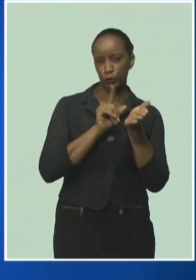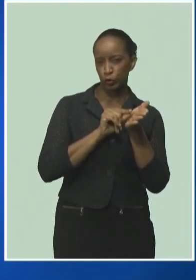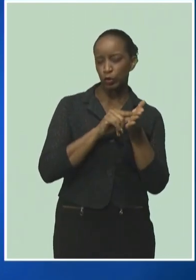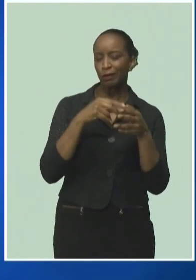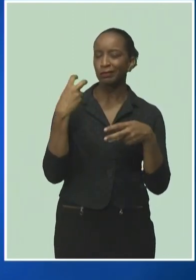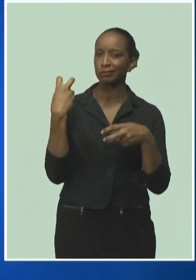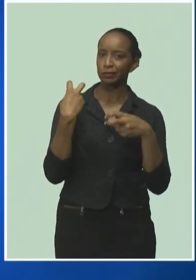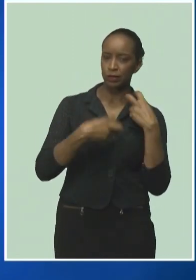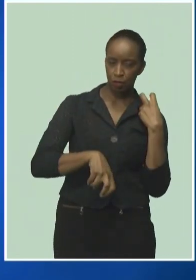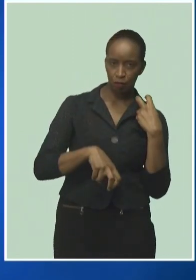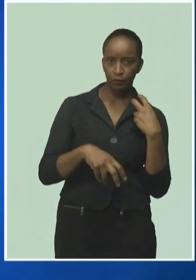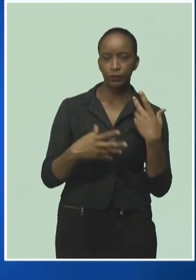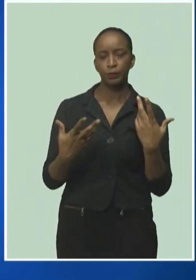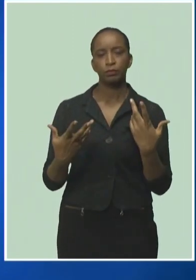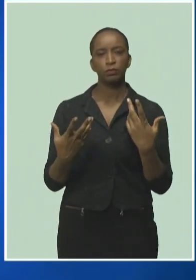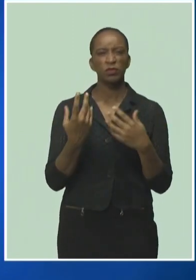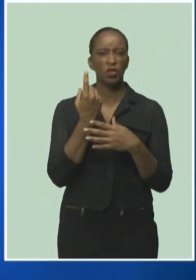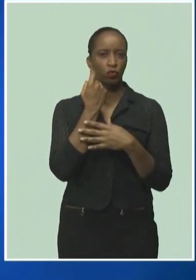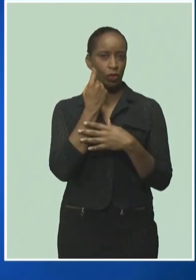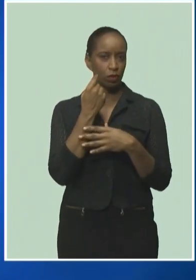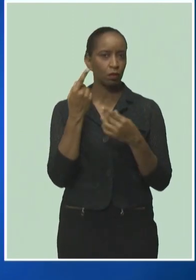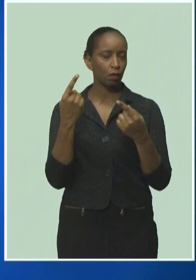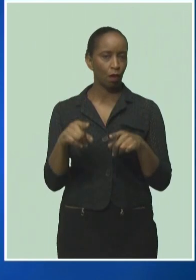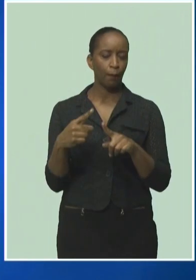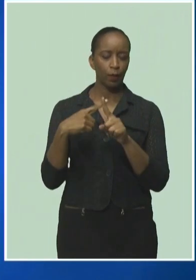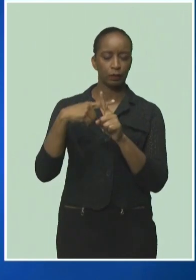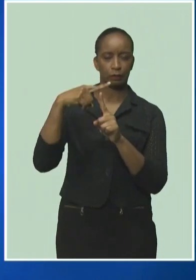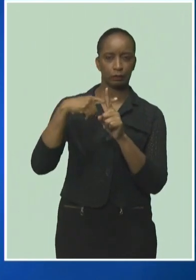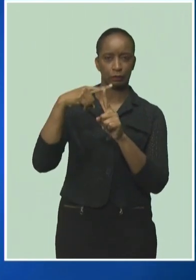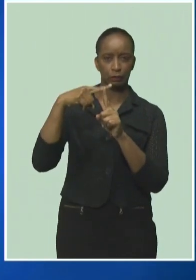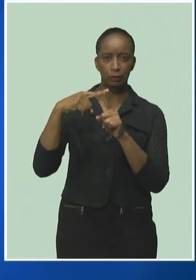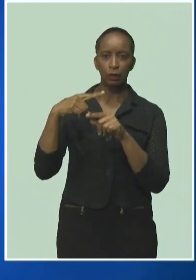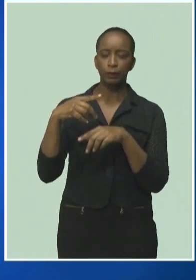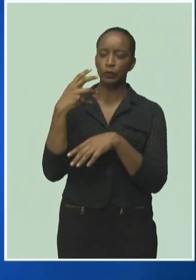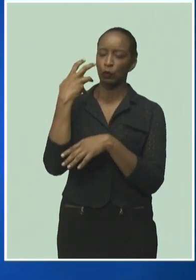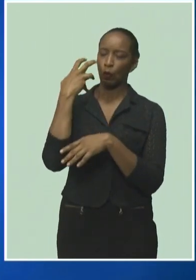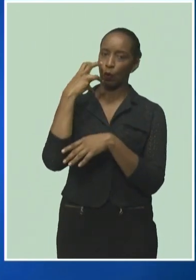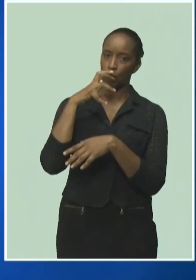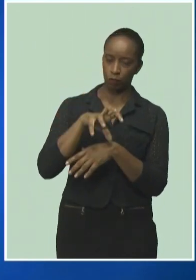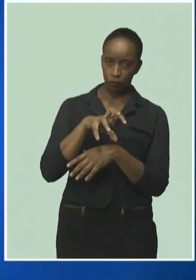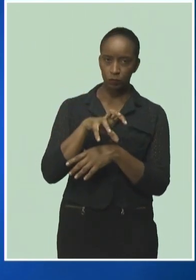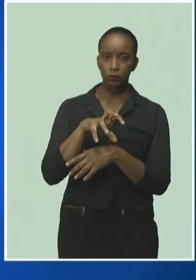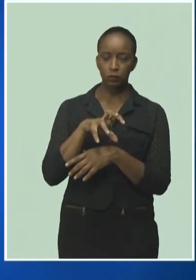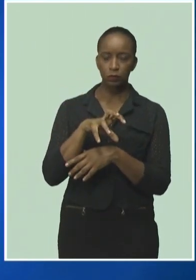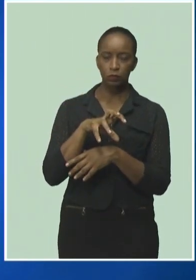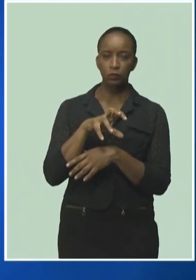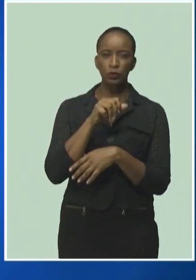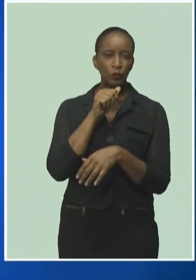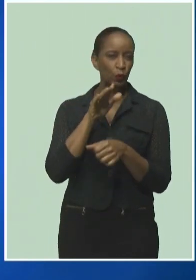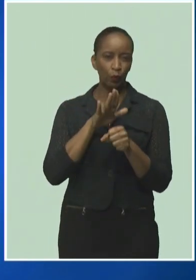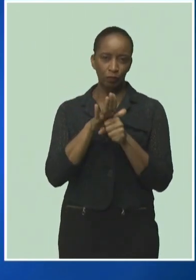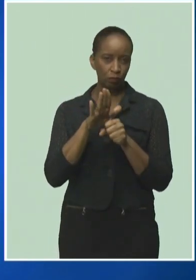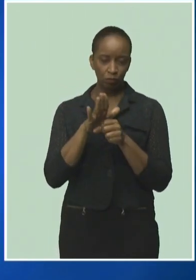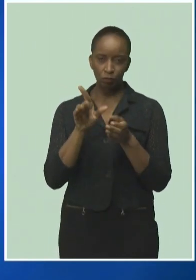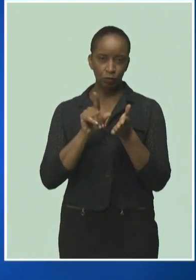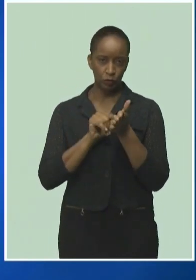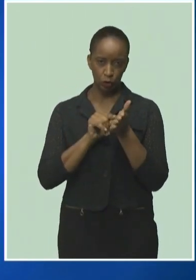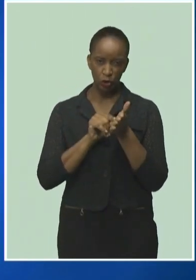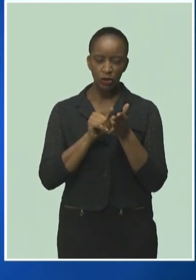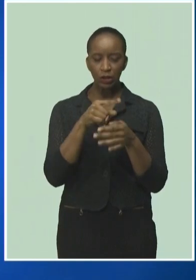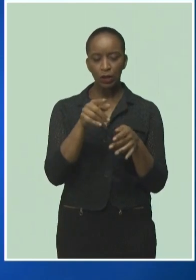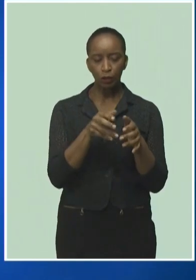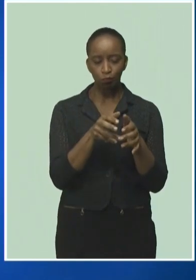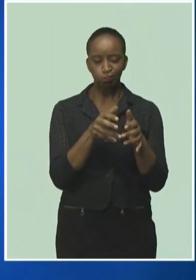impacted in the last couple of months by extremely high temperatures, and that has caused some slower growth rate and